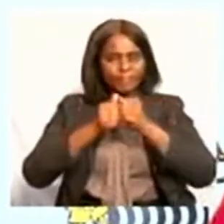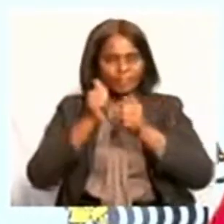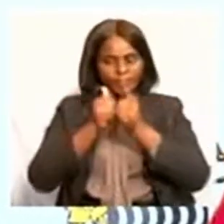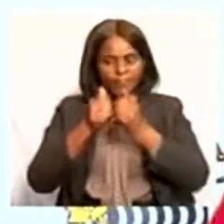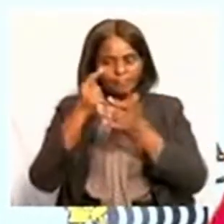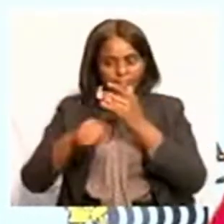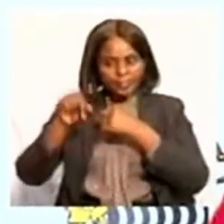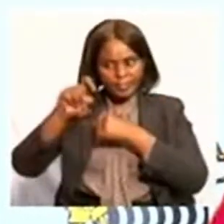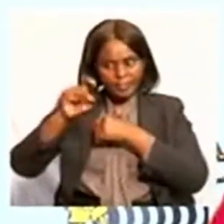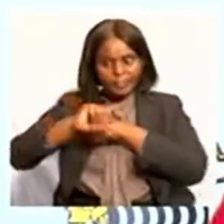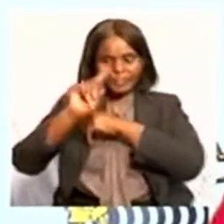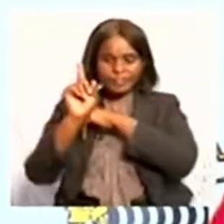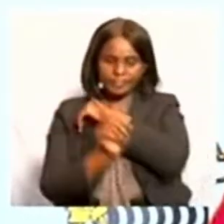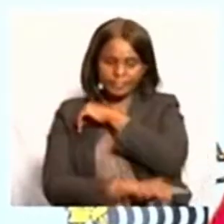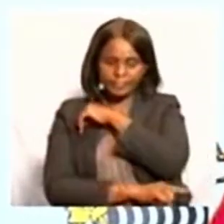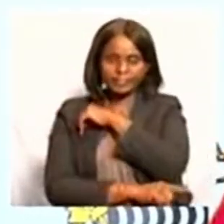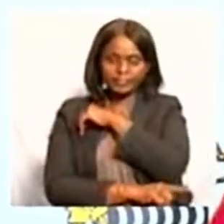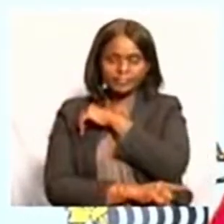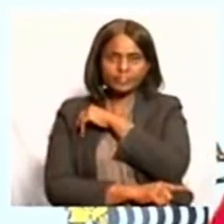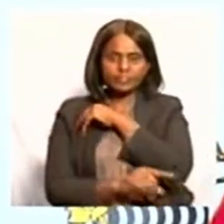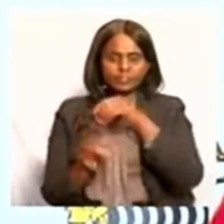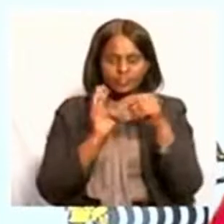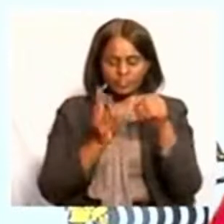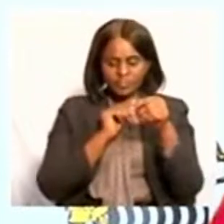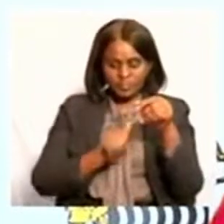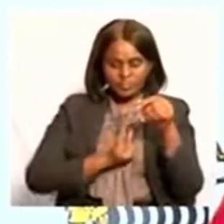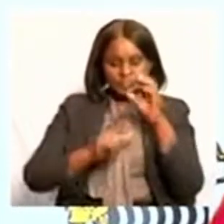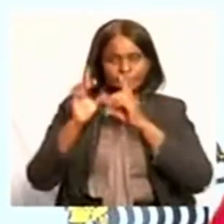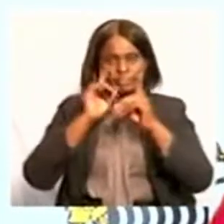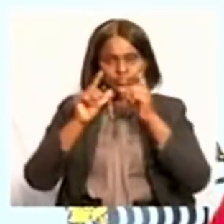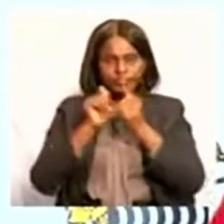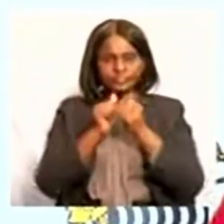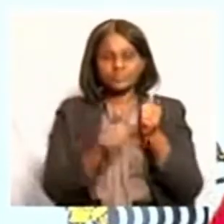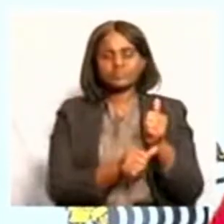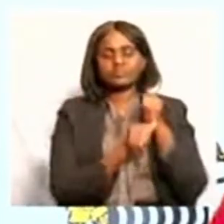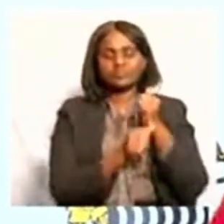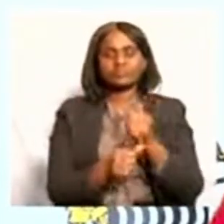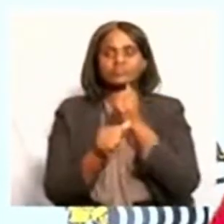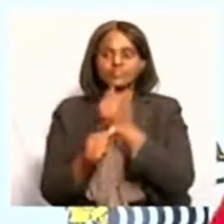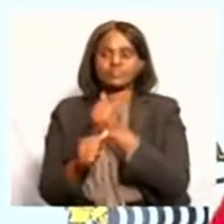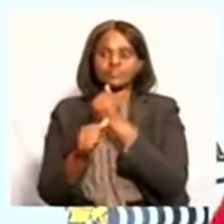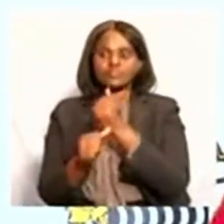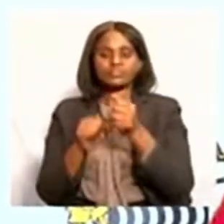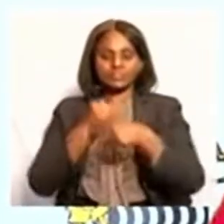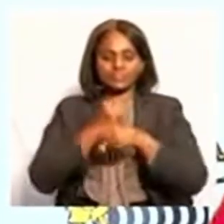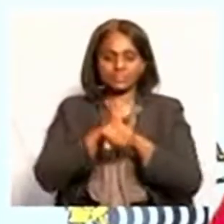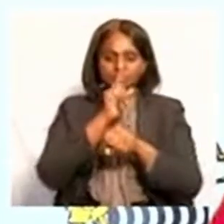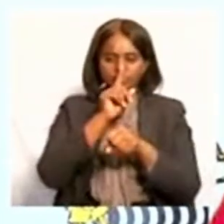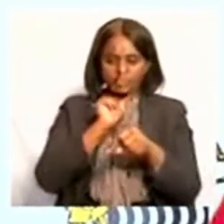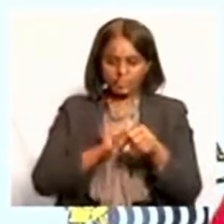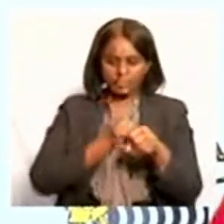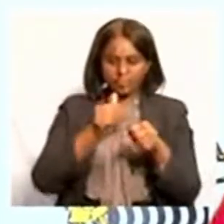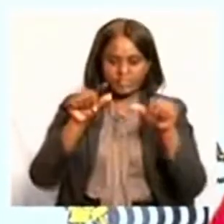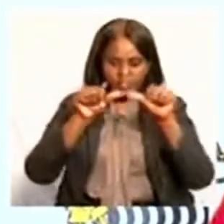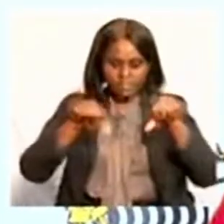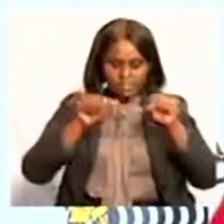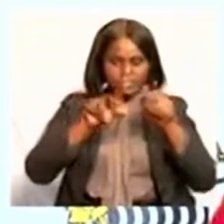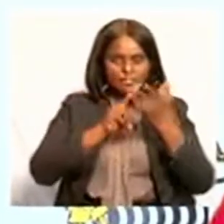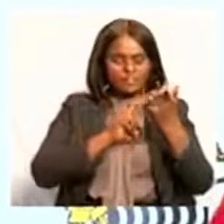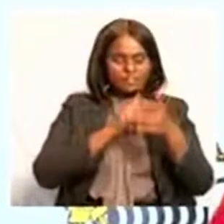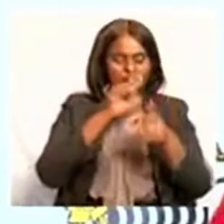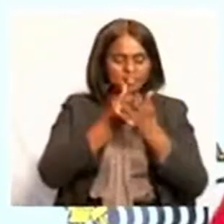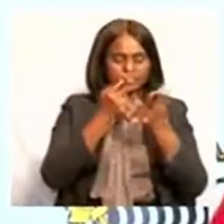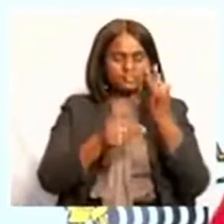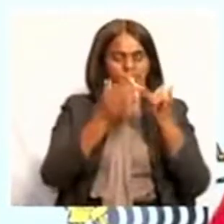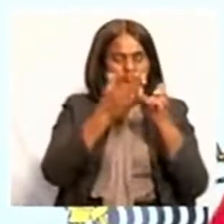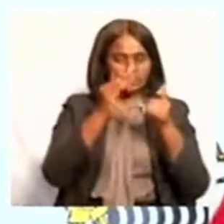require prosecution. So as we interact with the law enforcement agencies, we make sure that our audit reports are shared